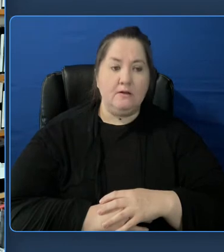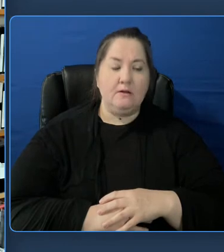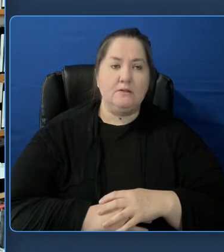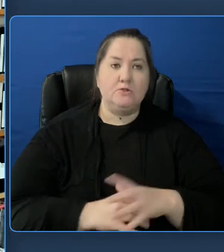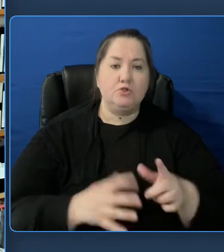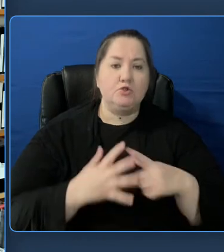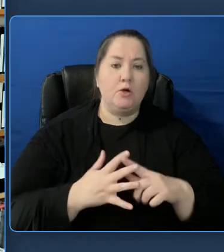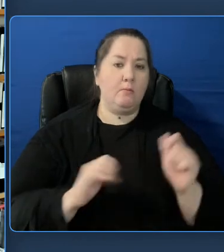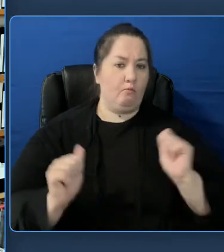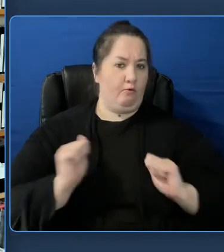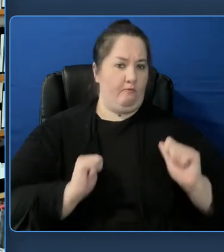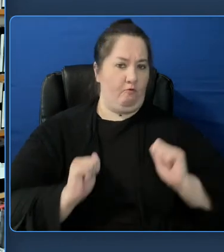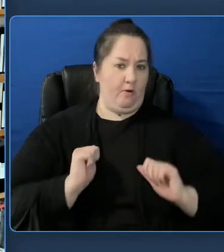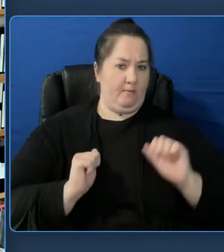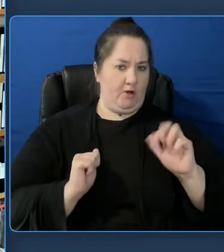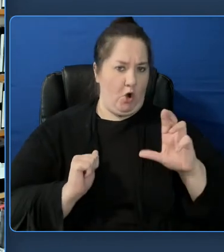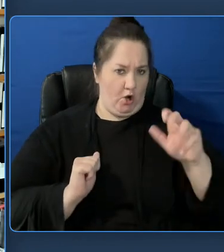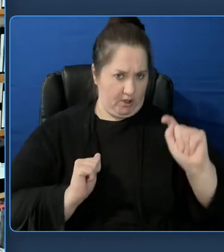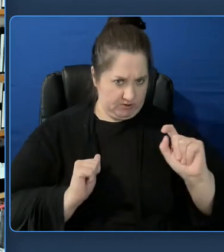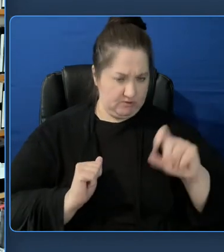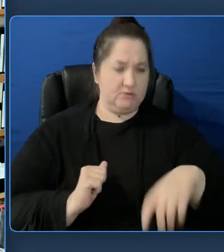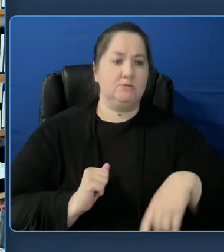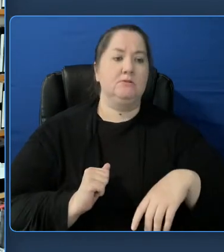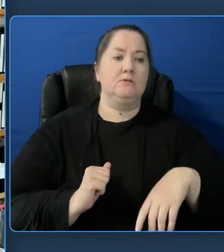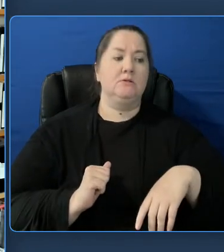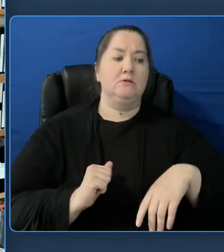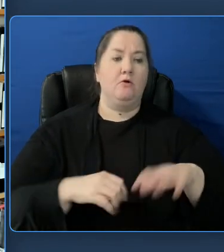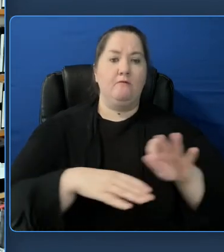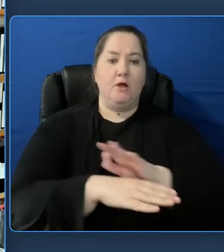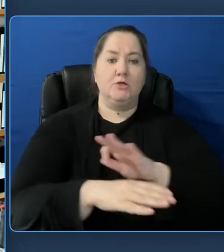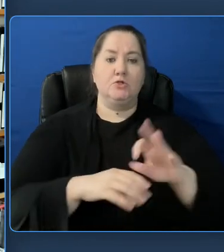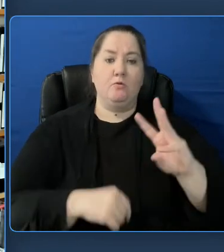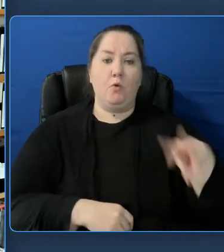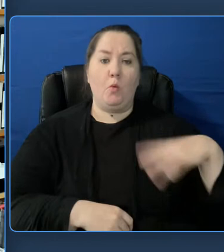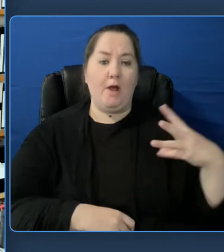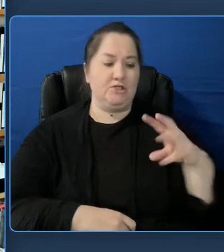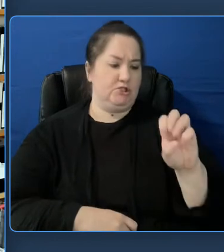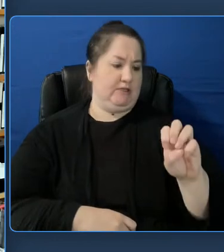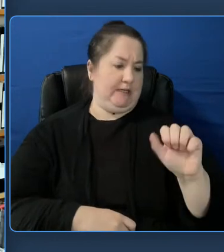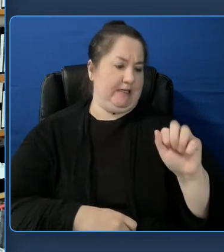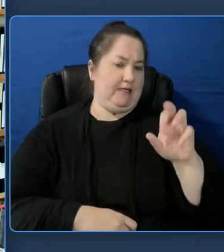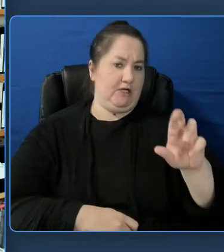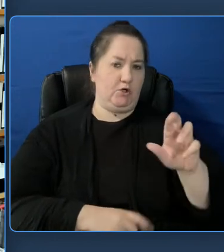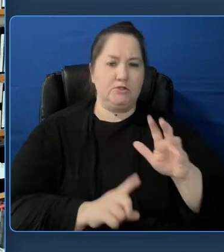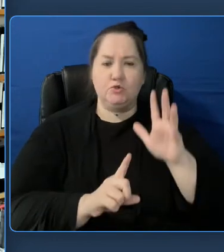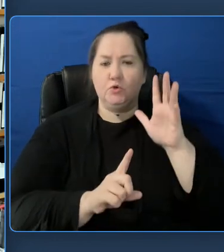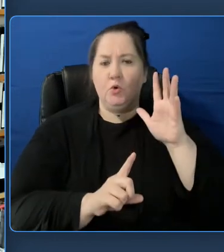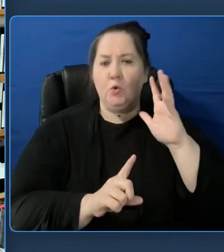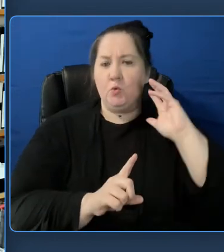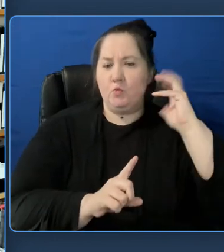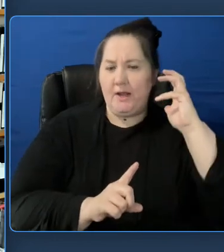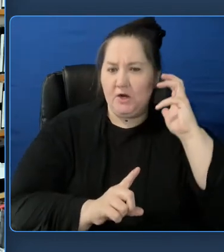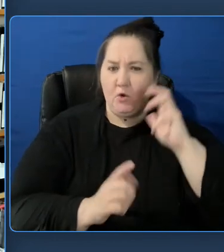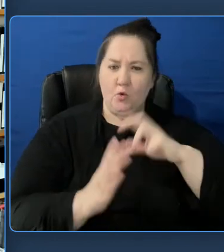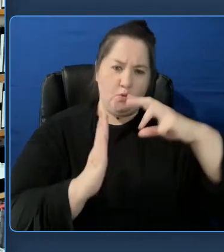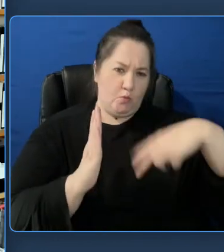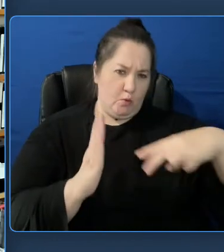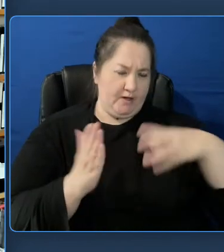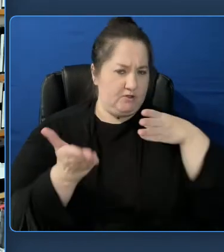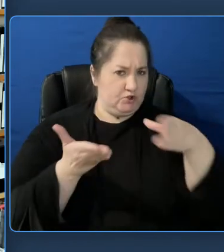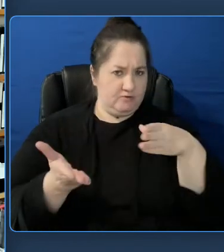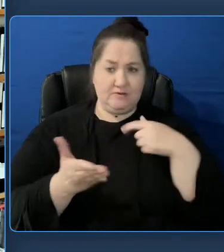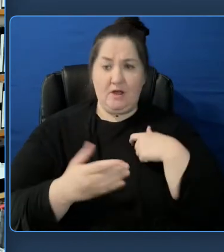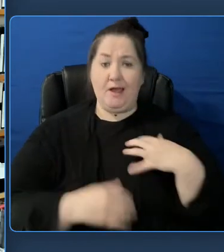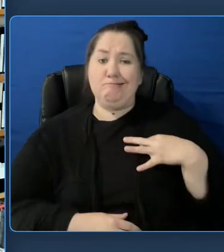It began in performing arts, a function of the Washington Ear, which is a radio reading service here. I had already